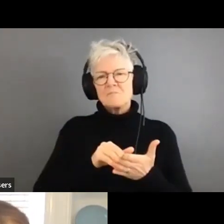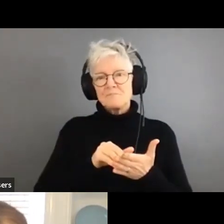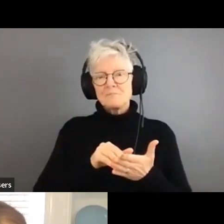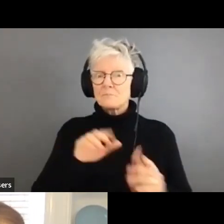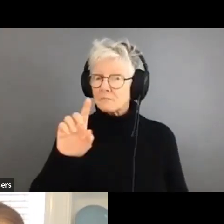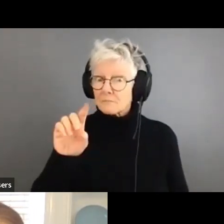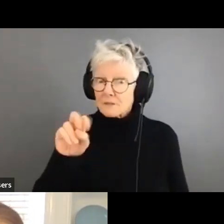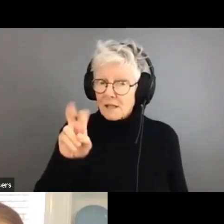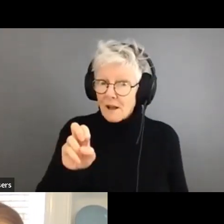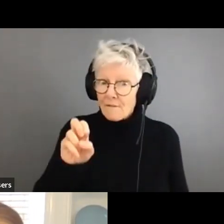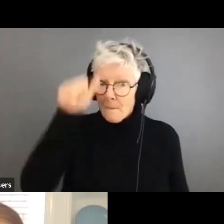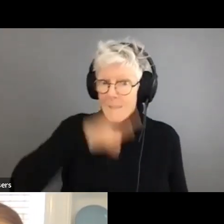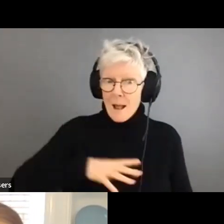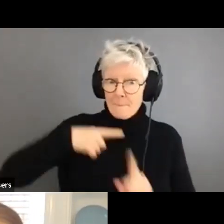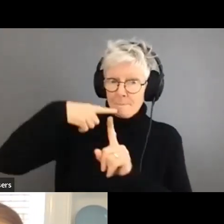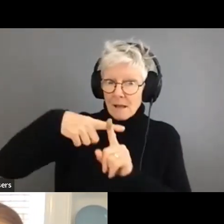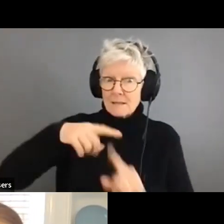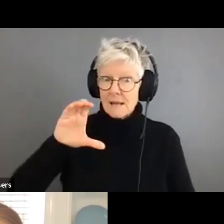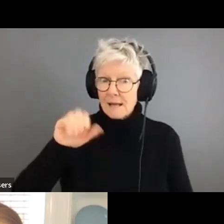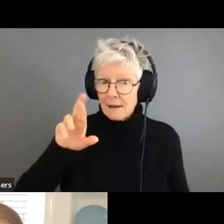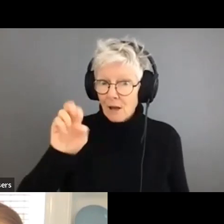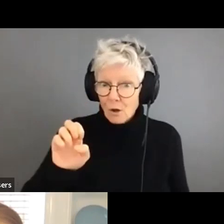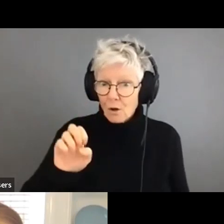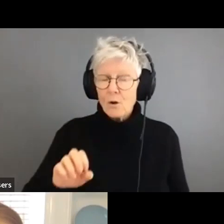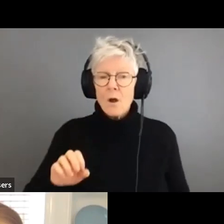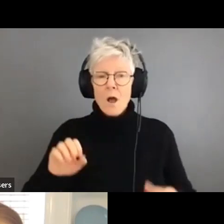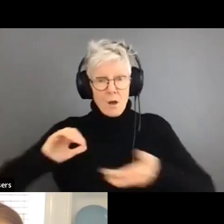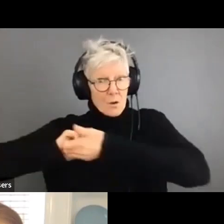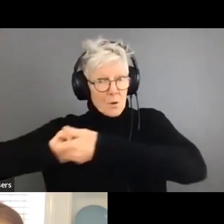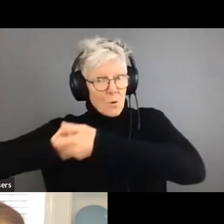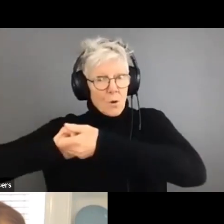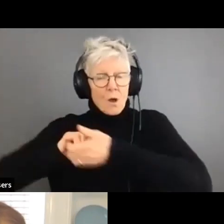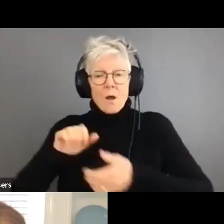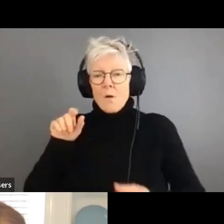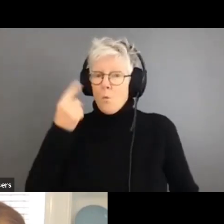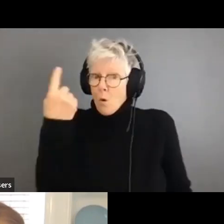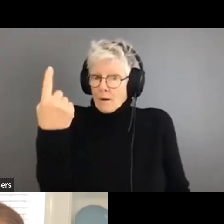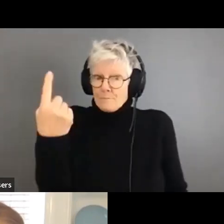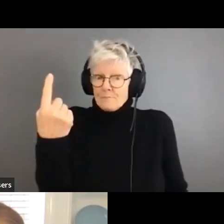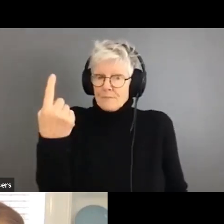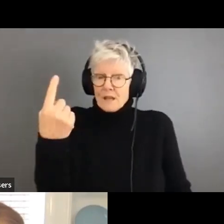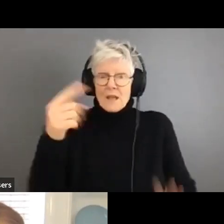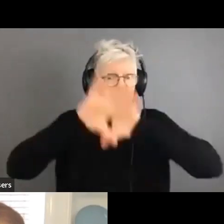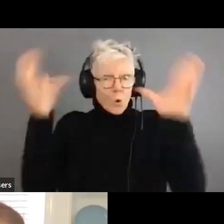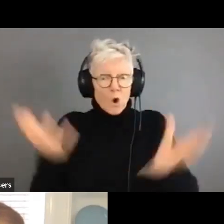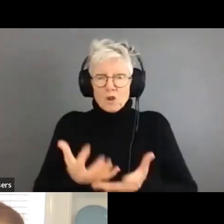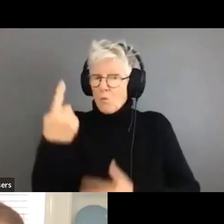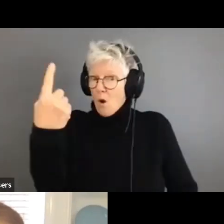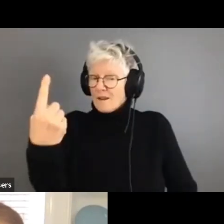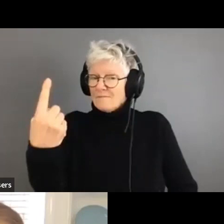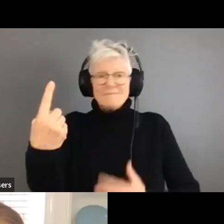Dove Men Plus Care and our collaboration with them is the only one in the world that they have with any group,